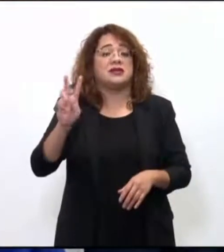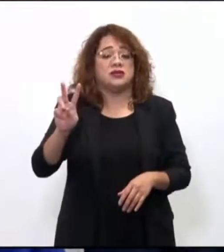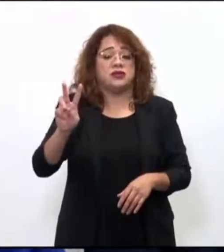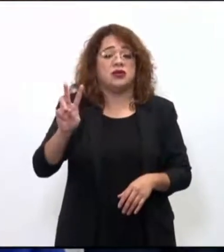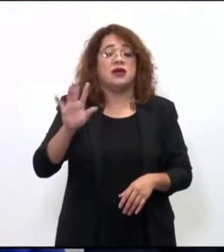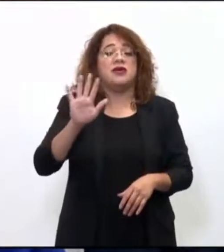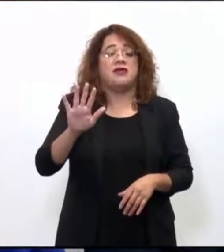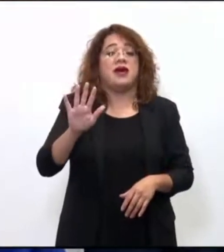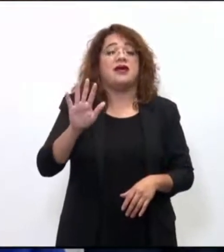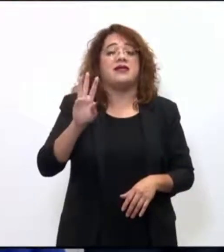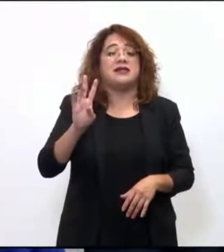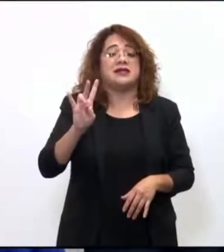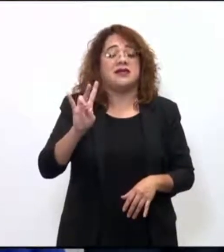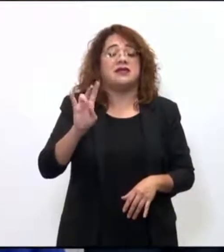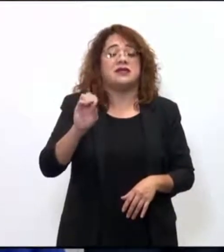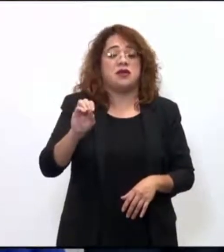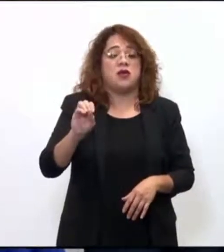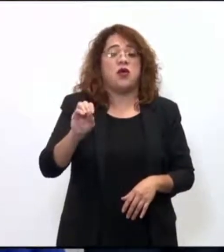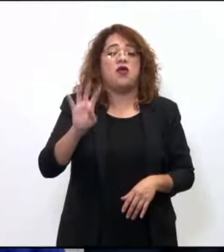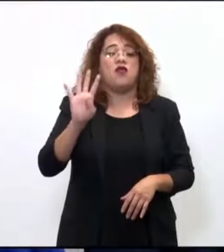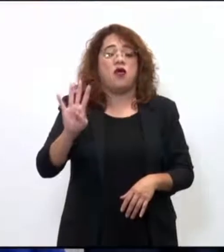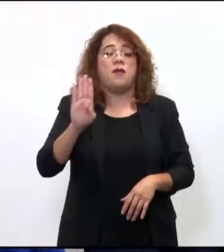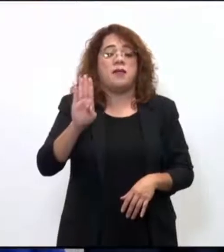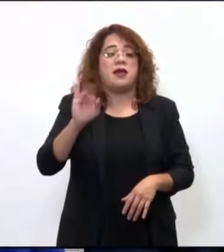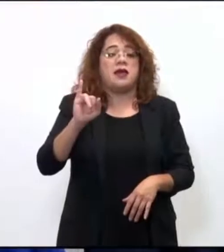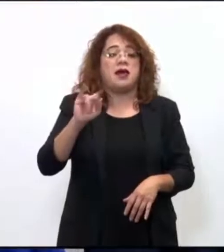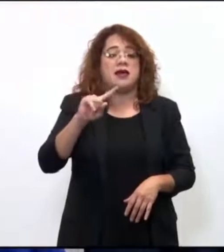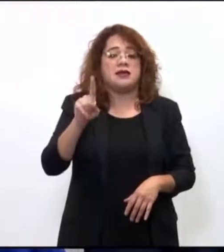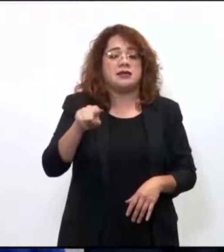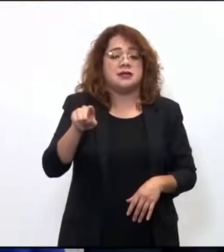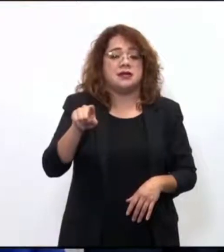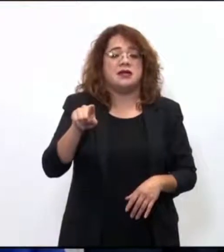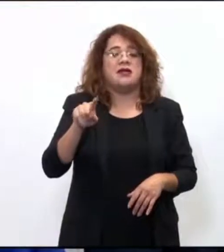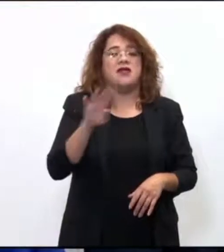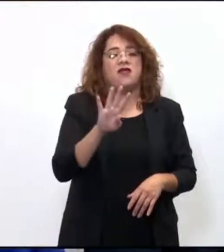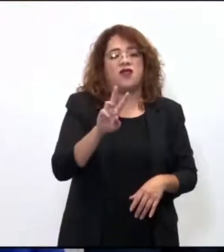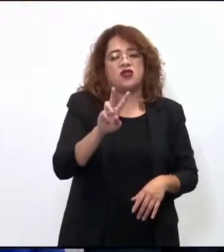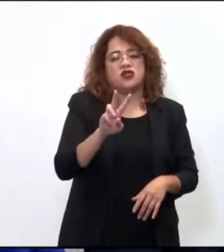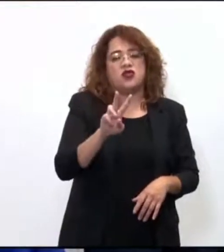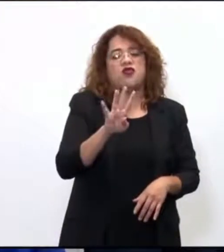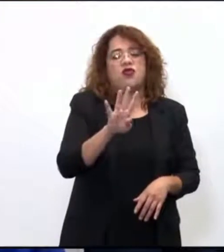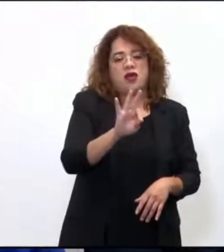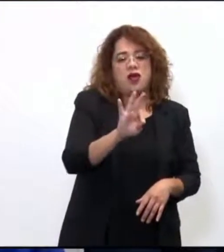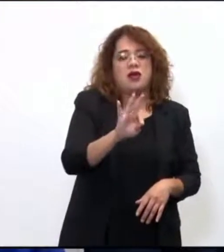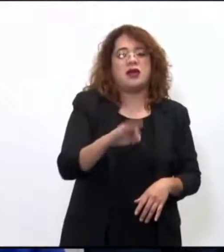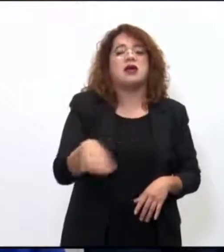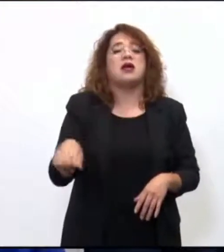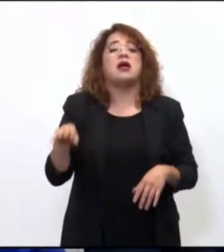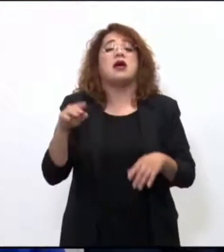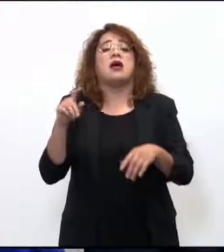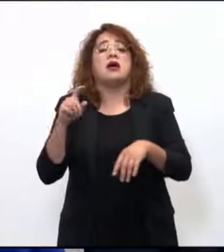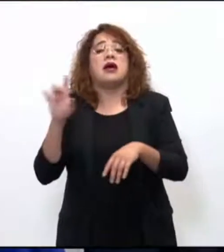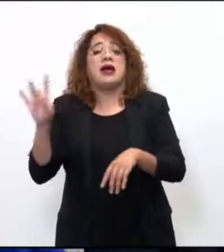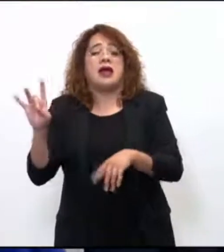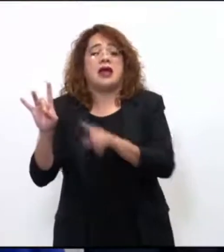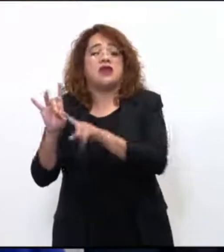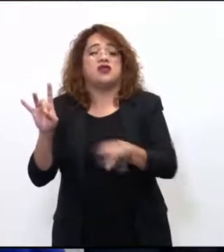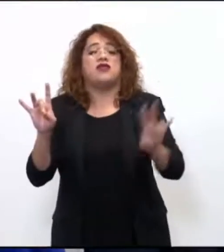562-570-4BIZ, which is 4249, weekdays from 8 a.m. to 5 p.m. for more information.